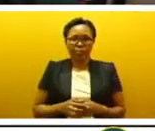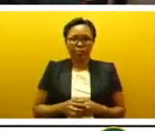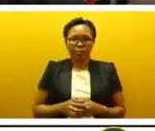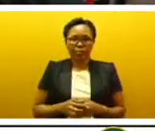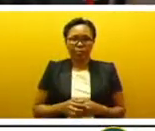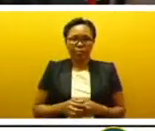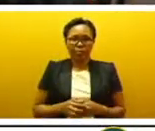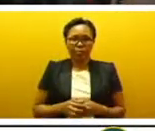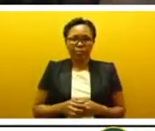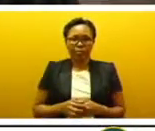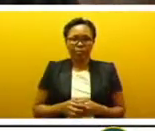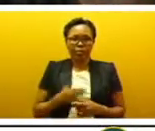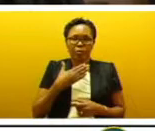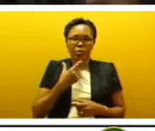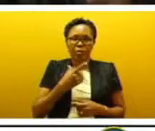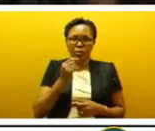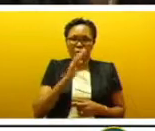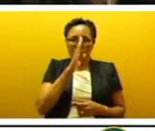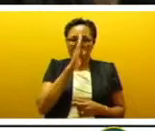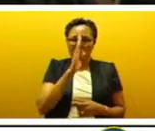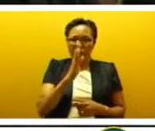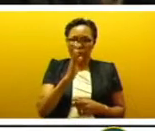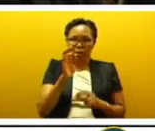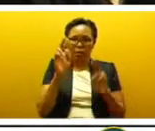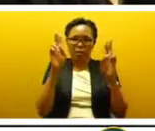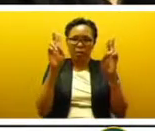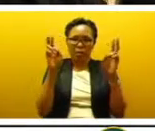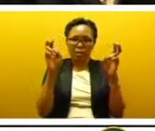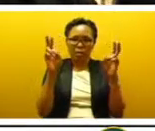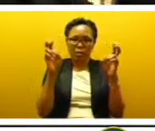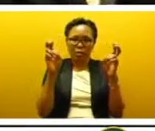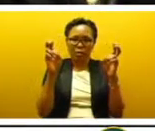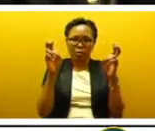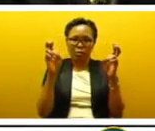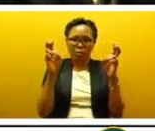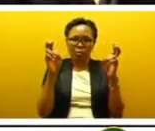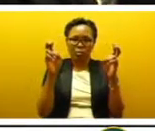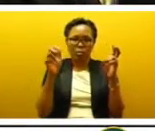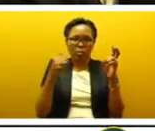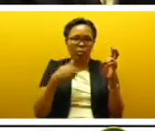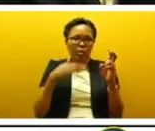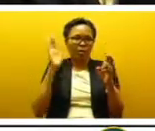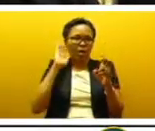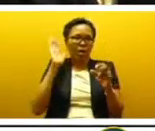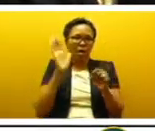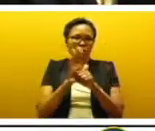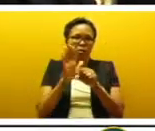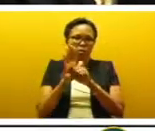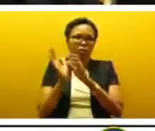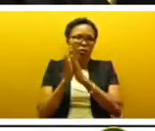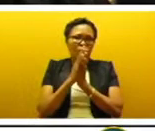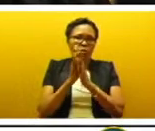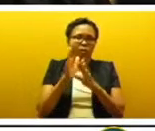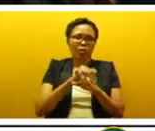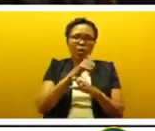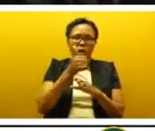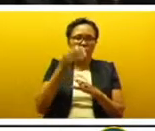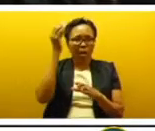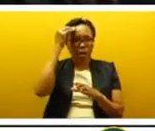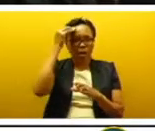to go straight to the issue. I've had a lot of Shakespeare and other learned fellas.